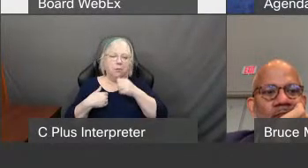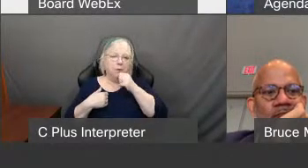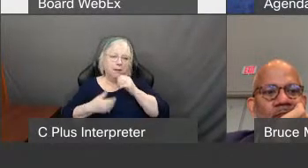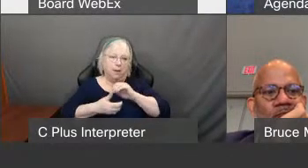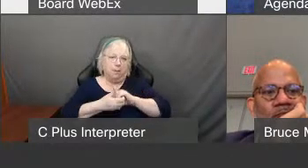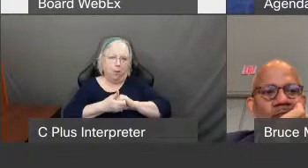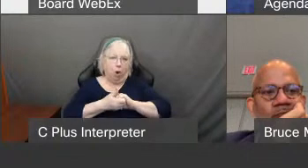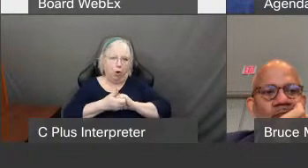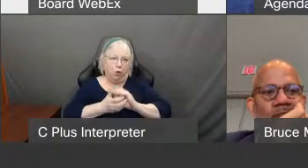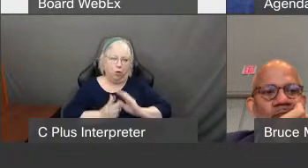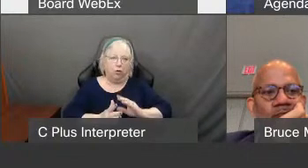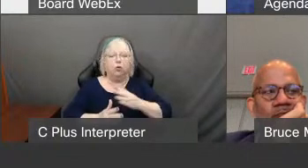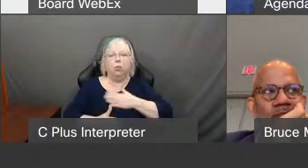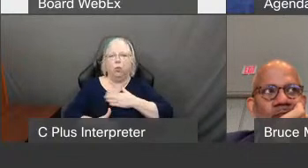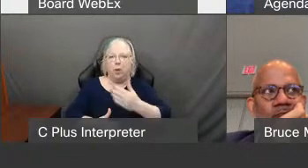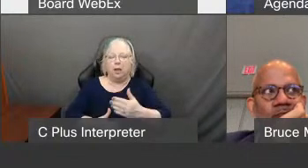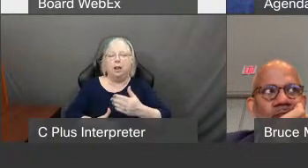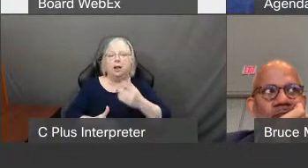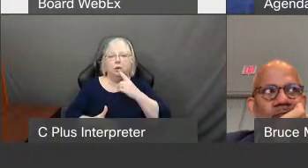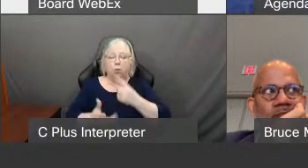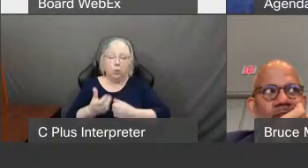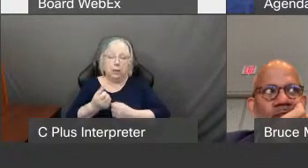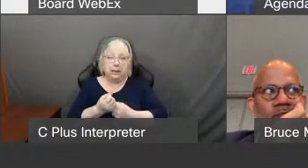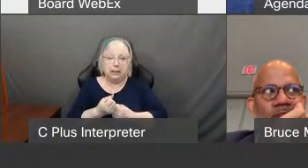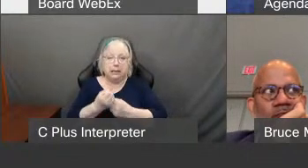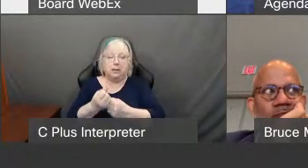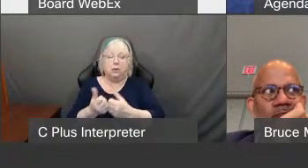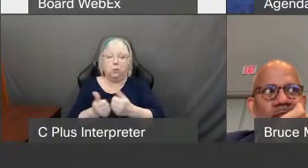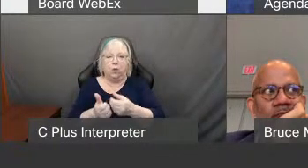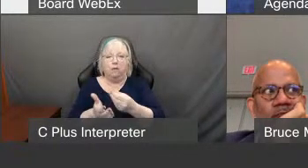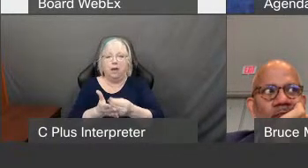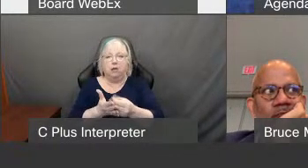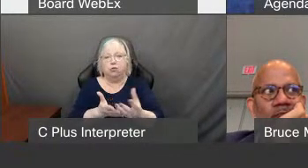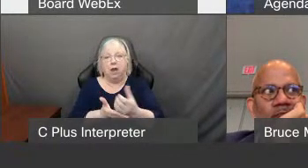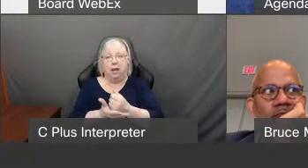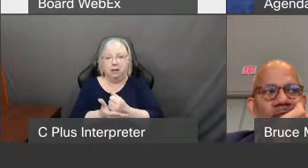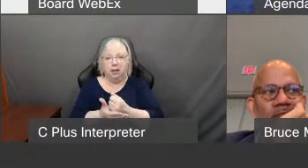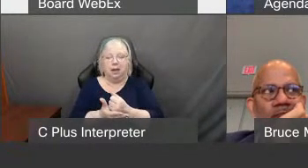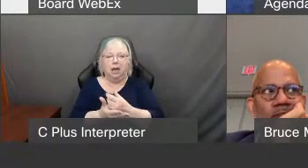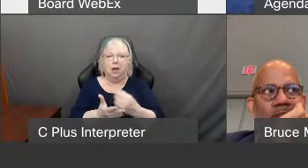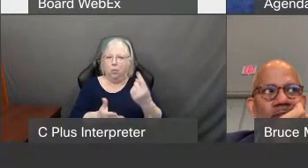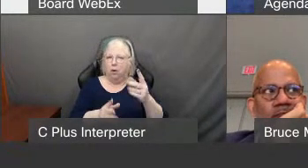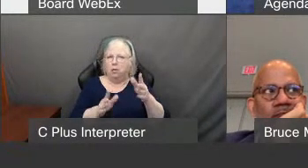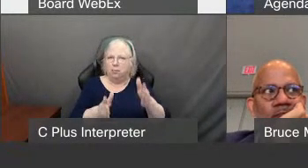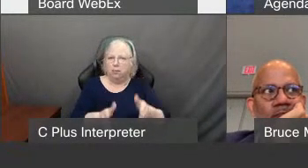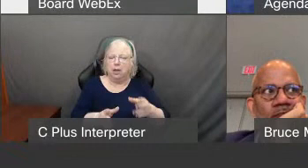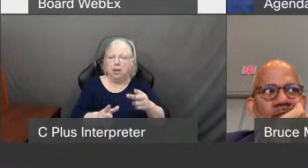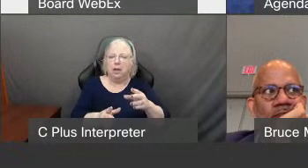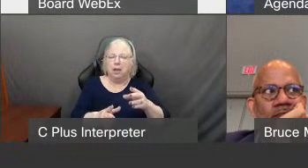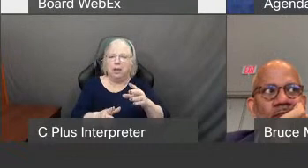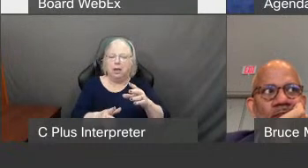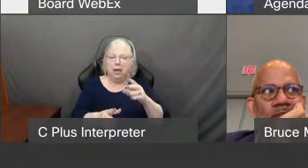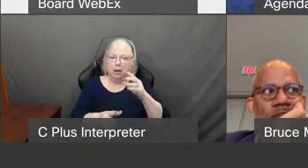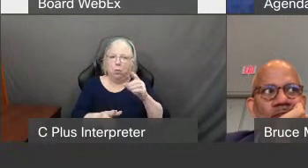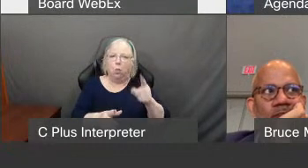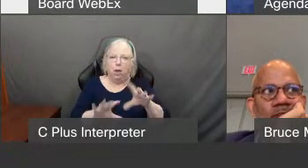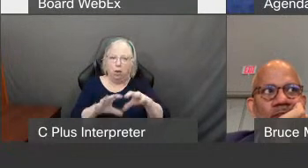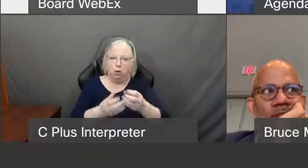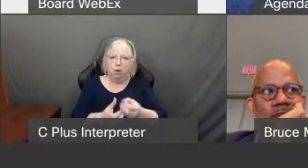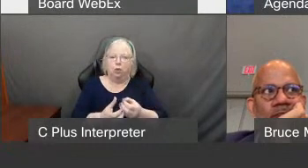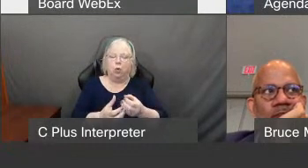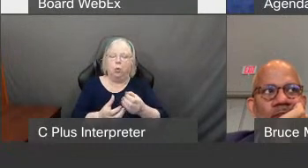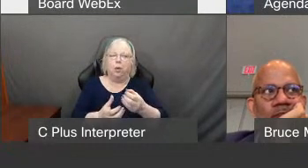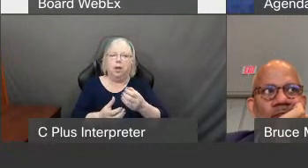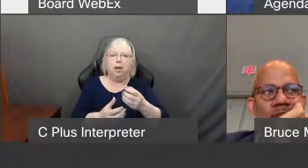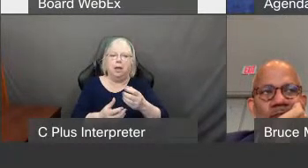are willing to assist with fundraising. And one in particular is the Outdoor Learning Center. And